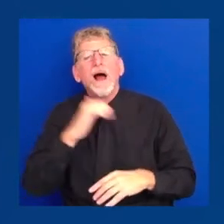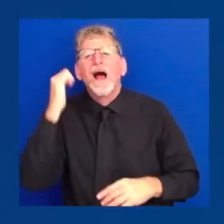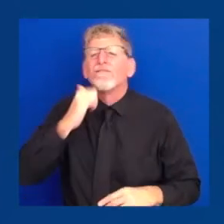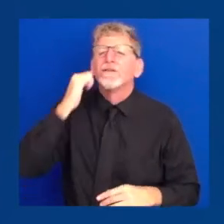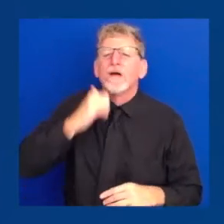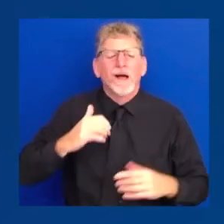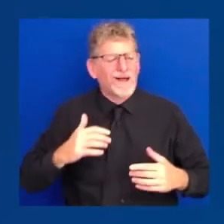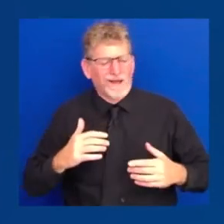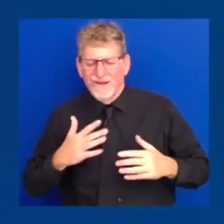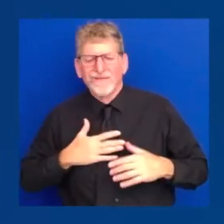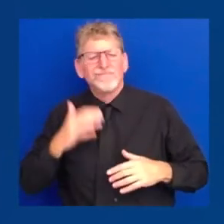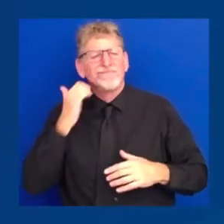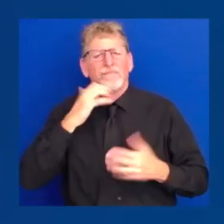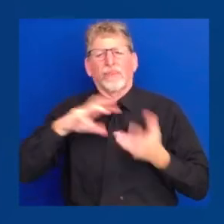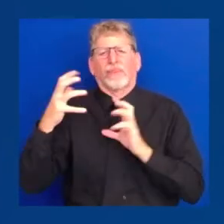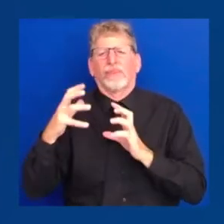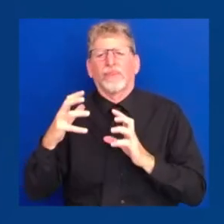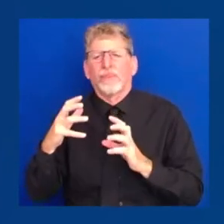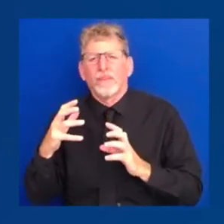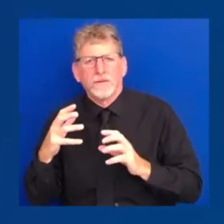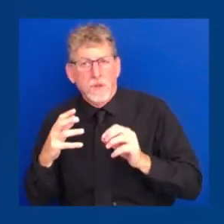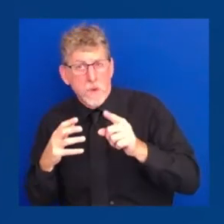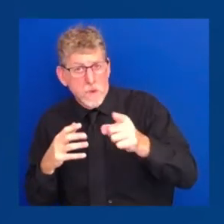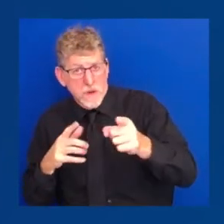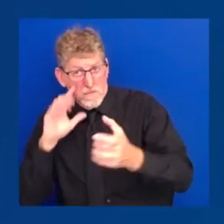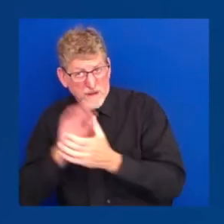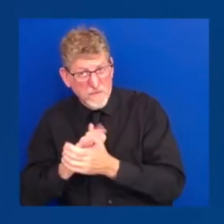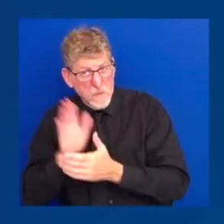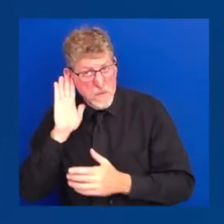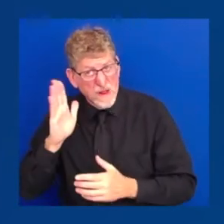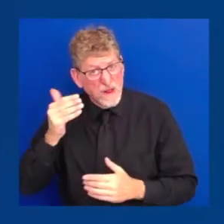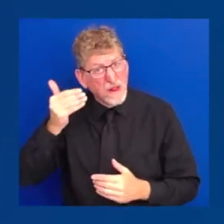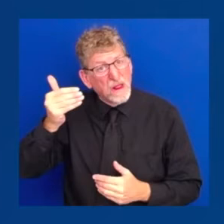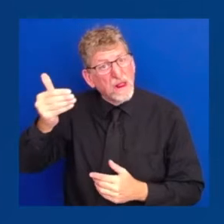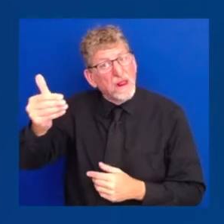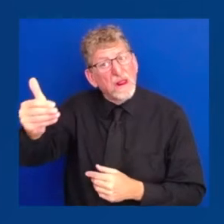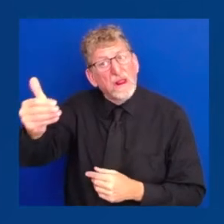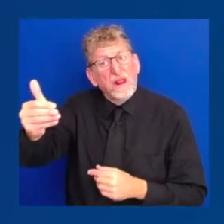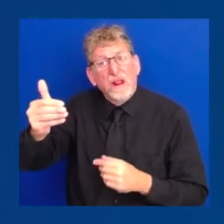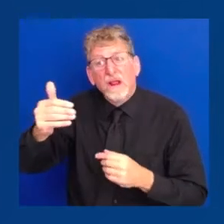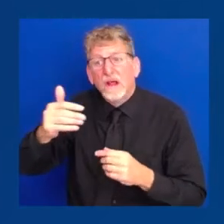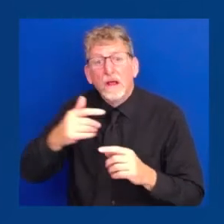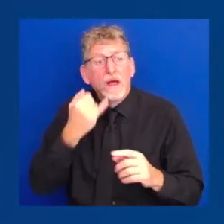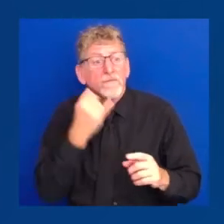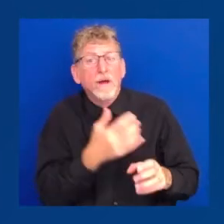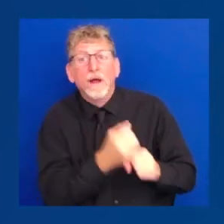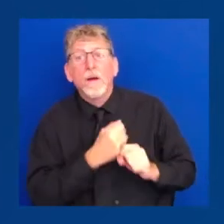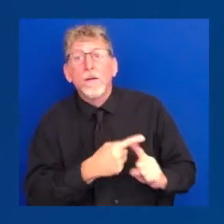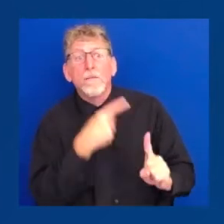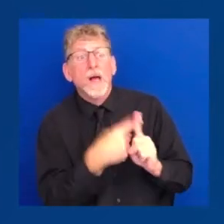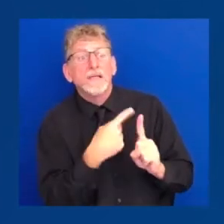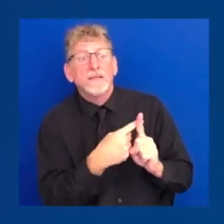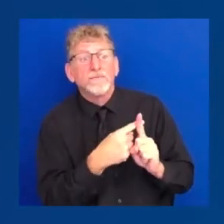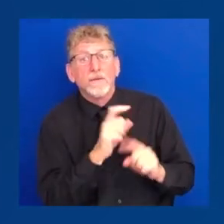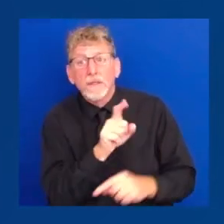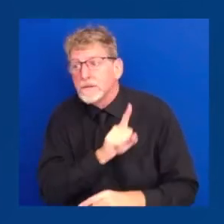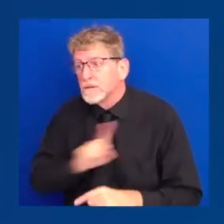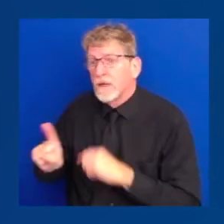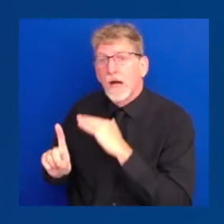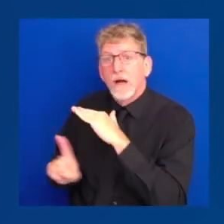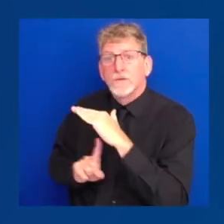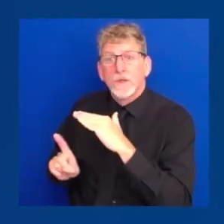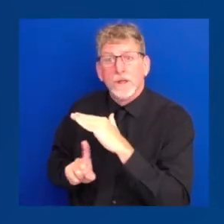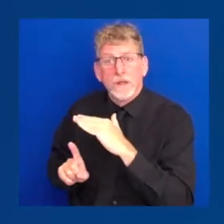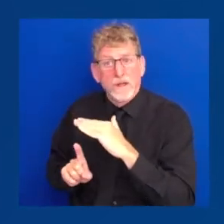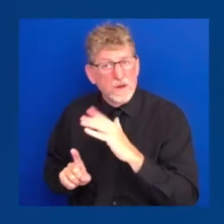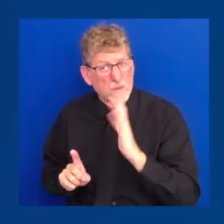need to isolate when they test positive for COVID, particularly if they don't have symptoms? Thanks. Okay, why don't I take the first